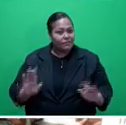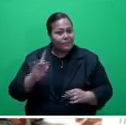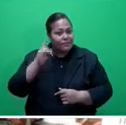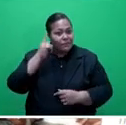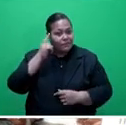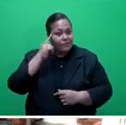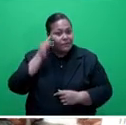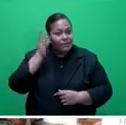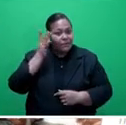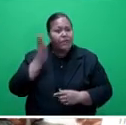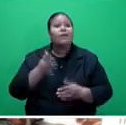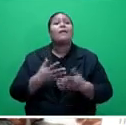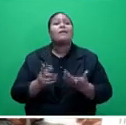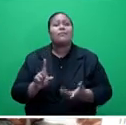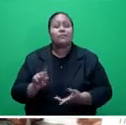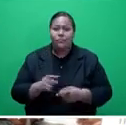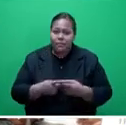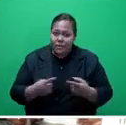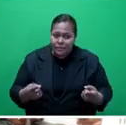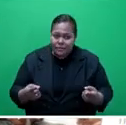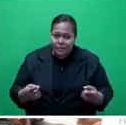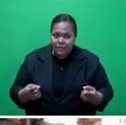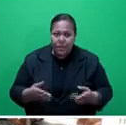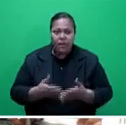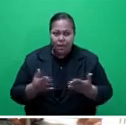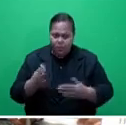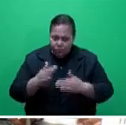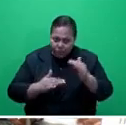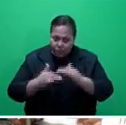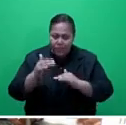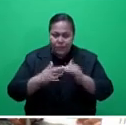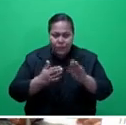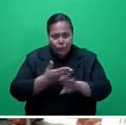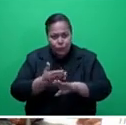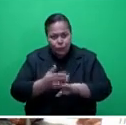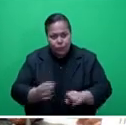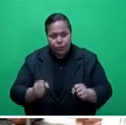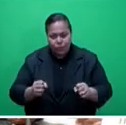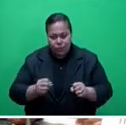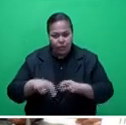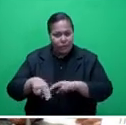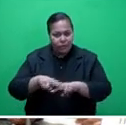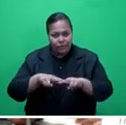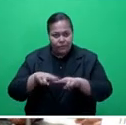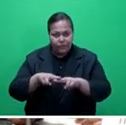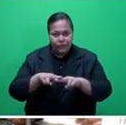do things and how we build a new and stronger Fiji.